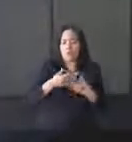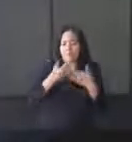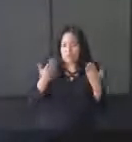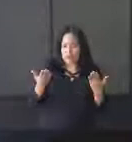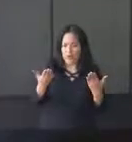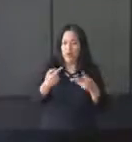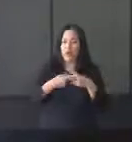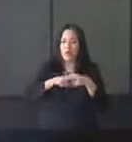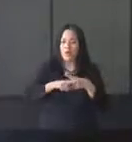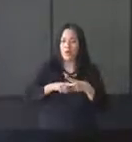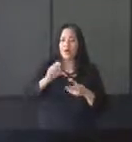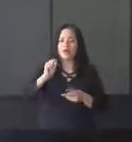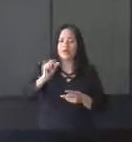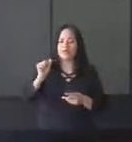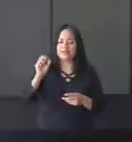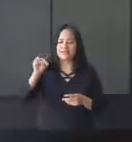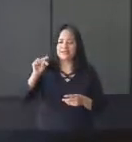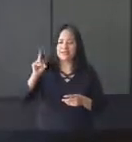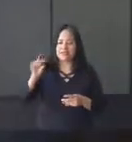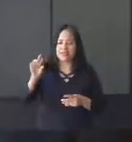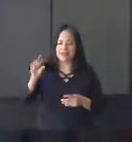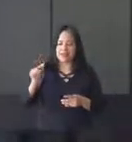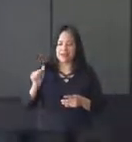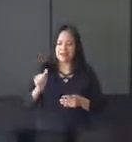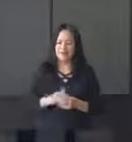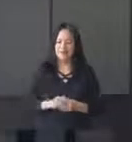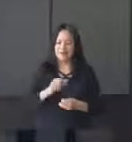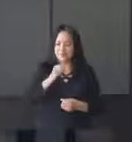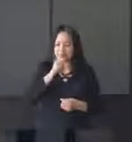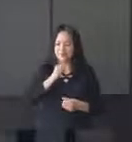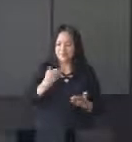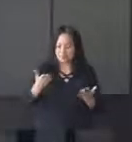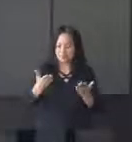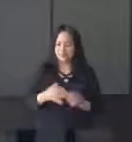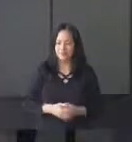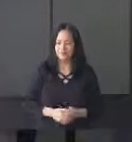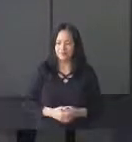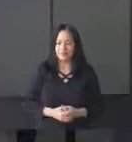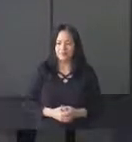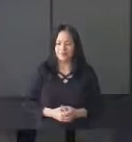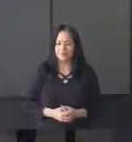panelist, but a moderator. And Summer, now you have the floor.